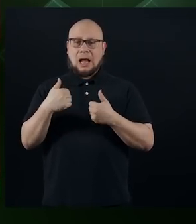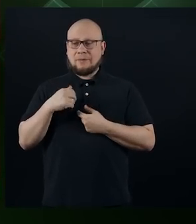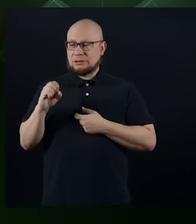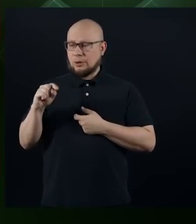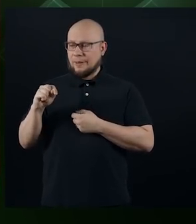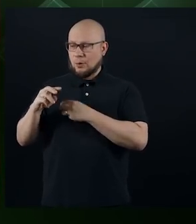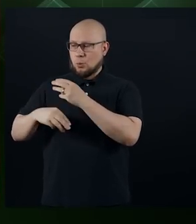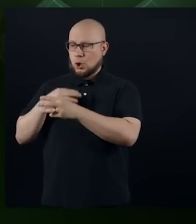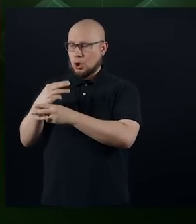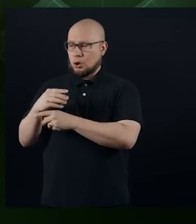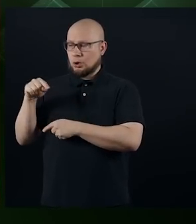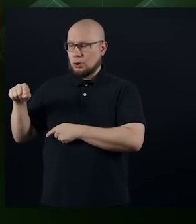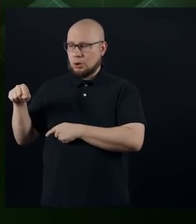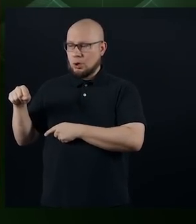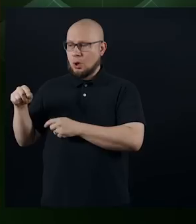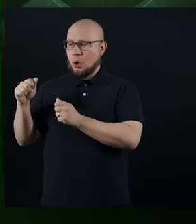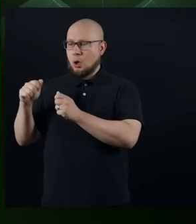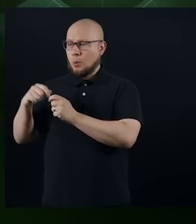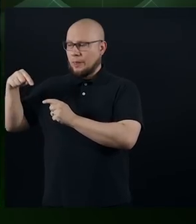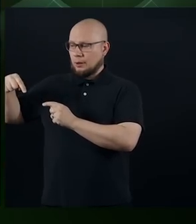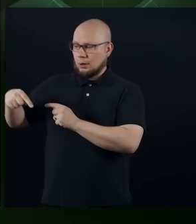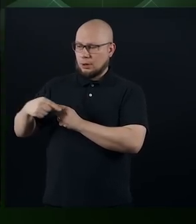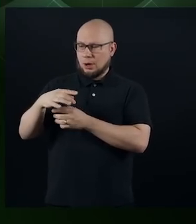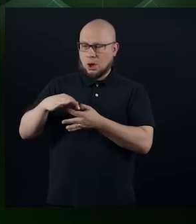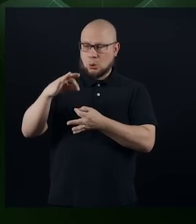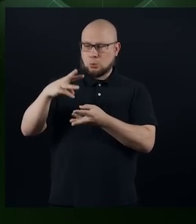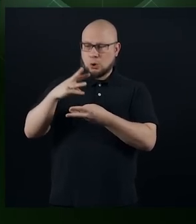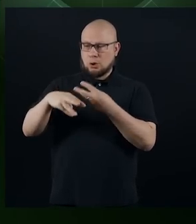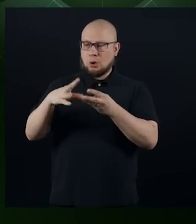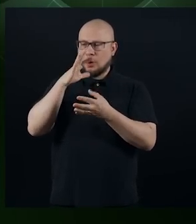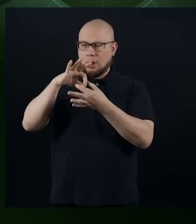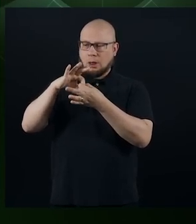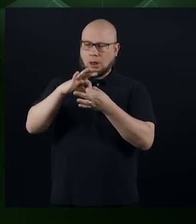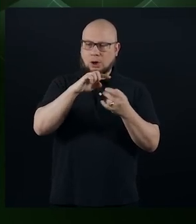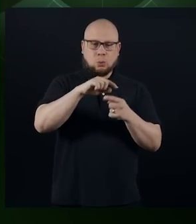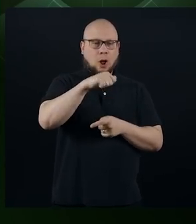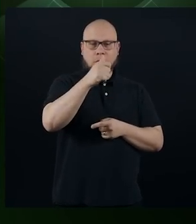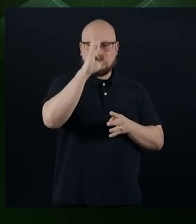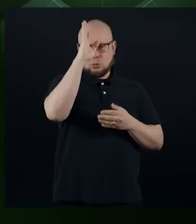world with whatever we want.